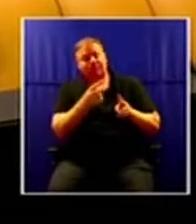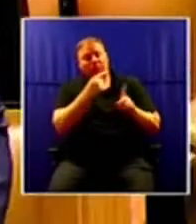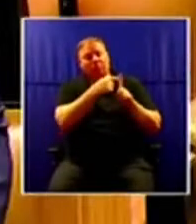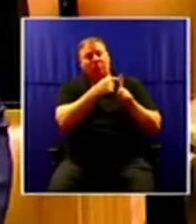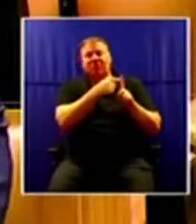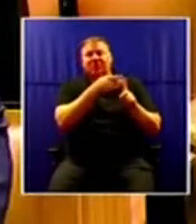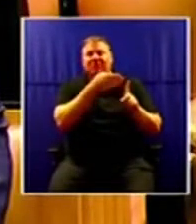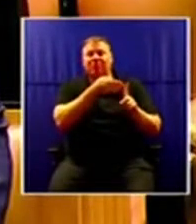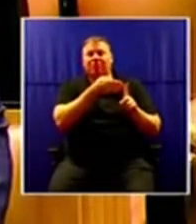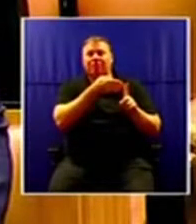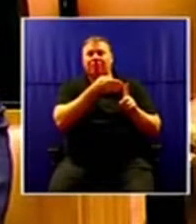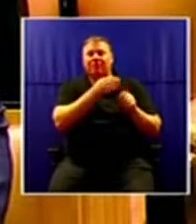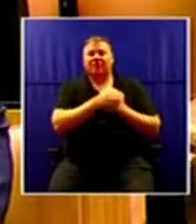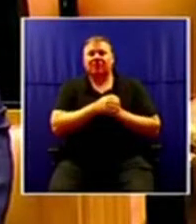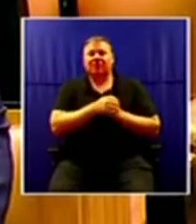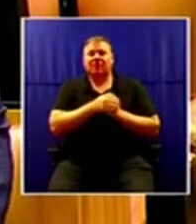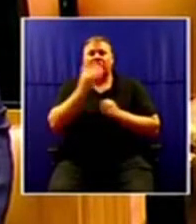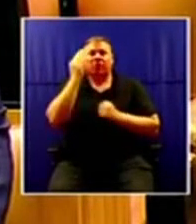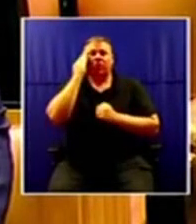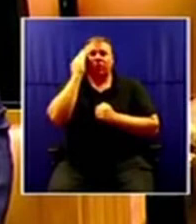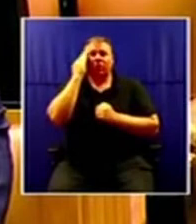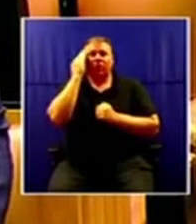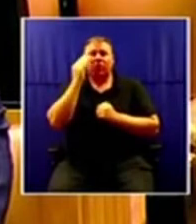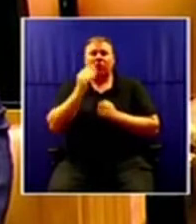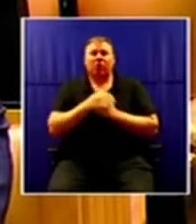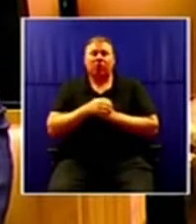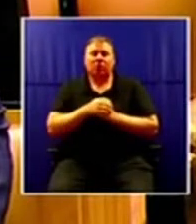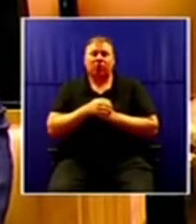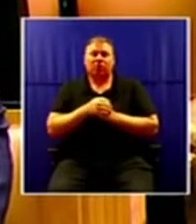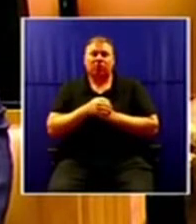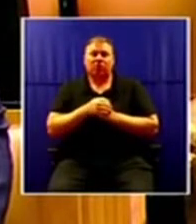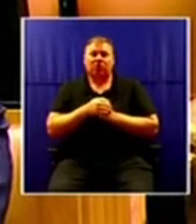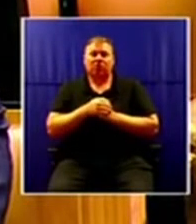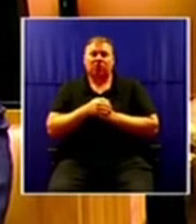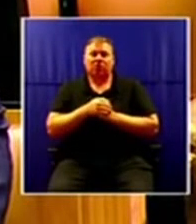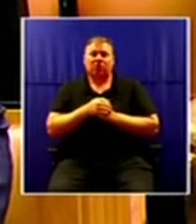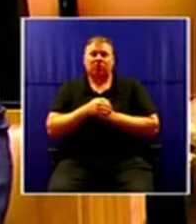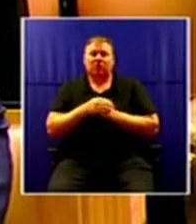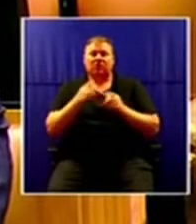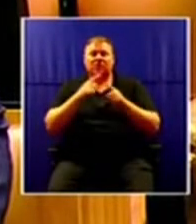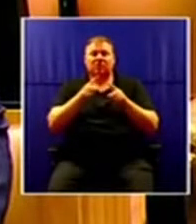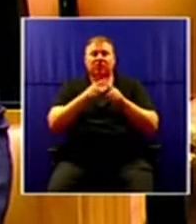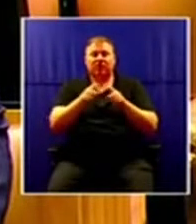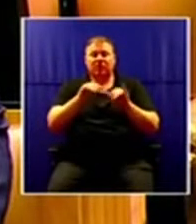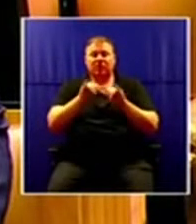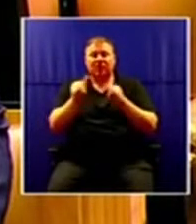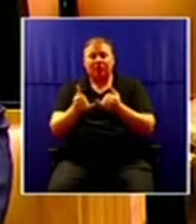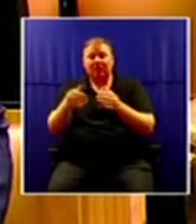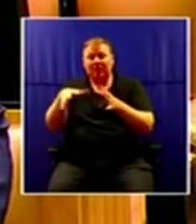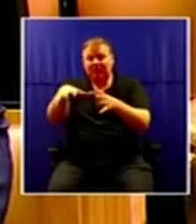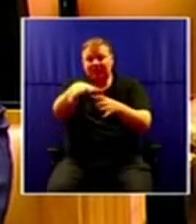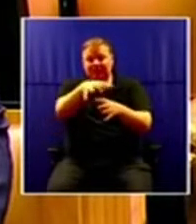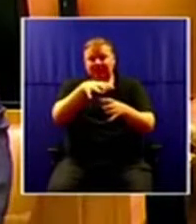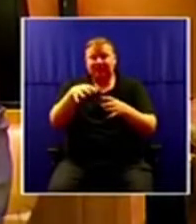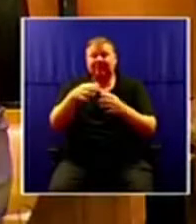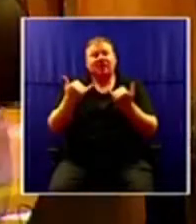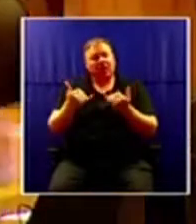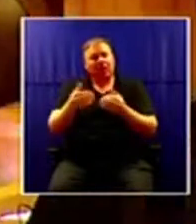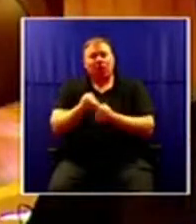sheet and know that we've got institutions such as BioVac who are now rolling